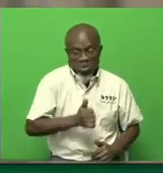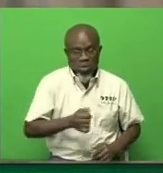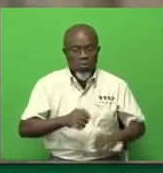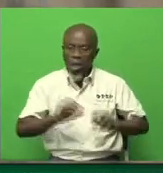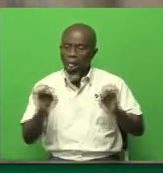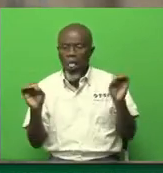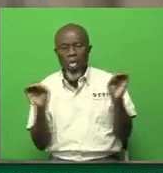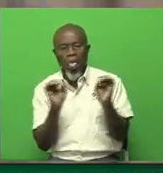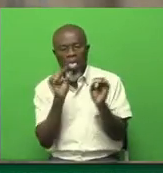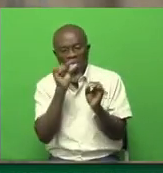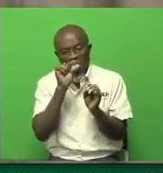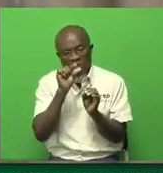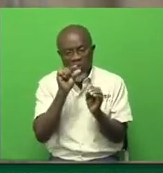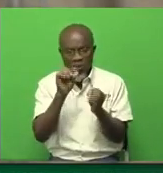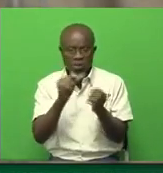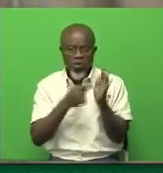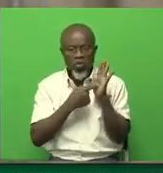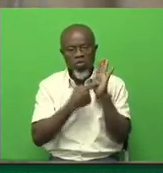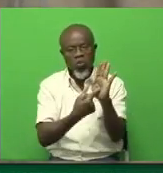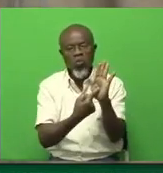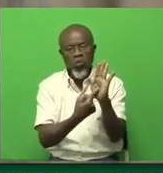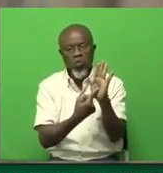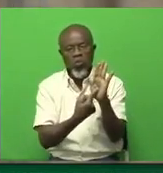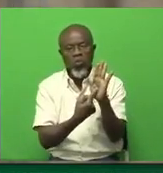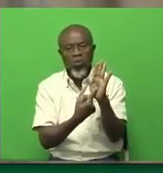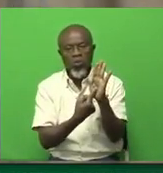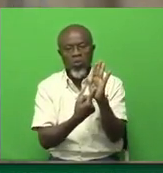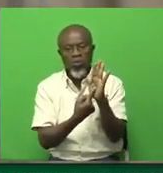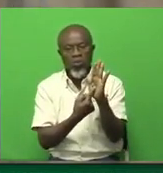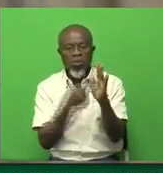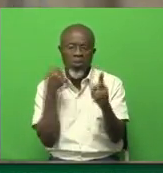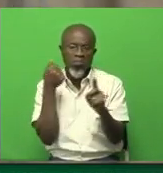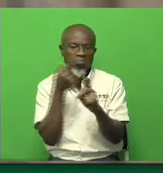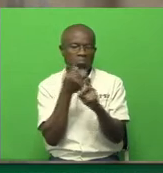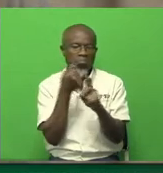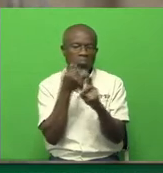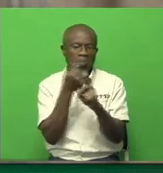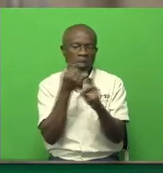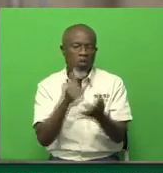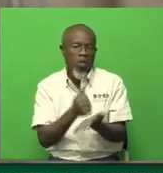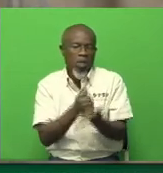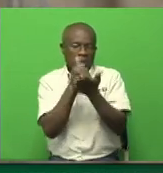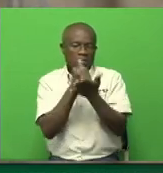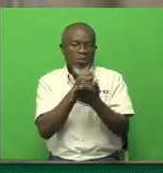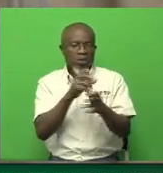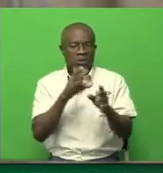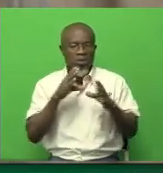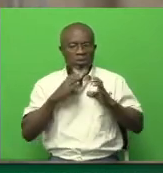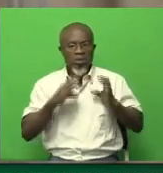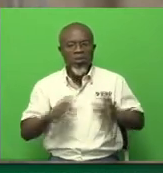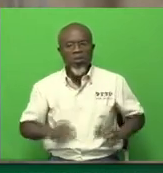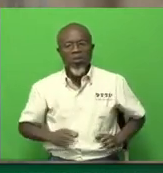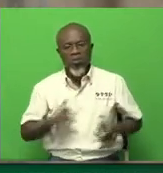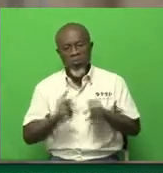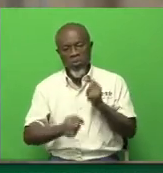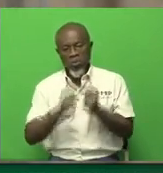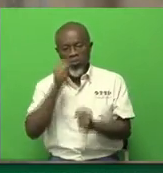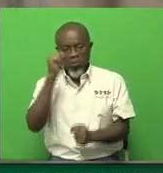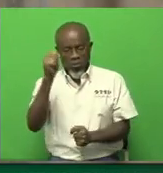very little actual real tangible results impact on the lives of the citizens of Trinidad and Tobago